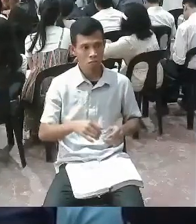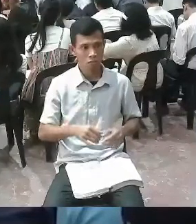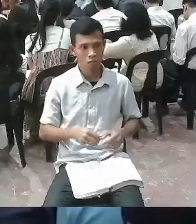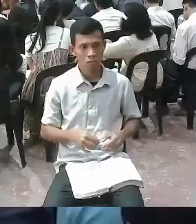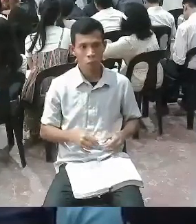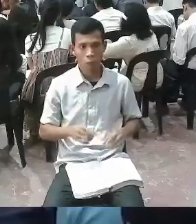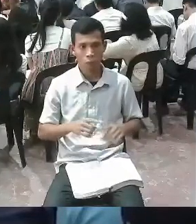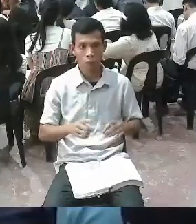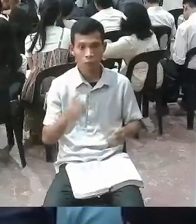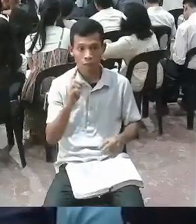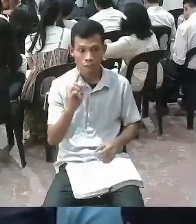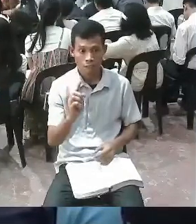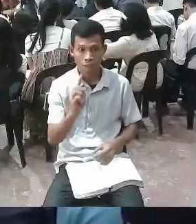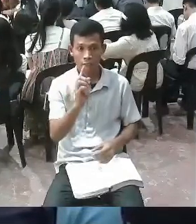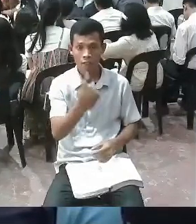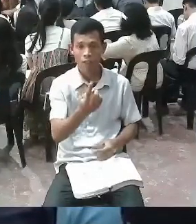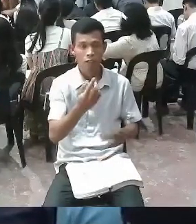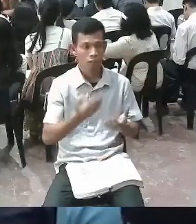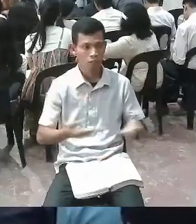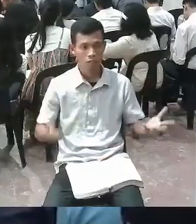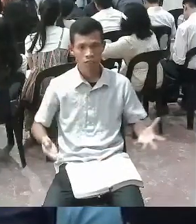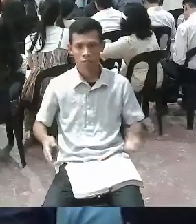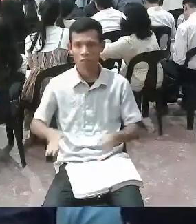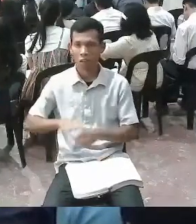First thing he does, he commits adultery.